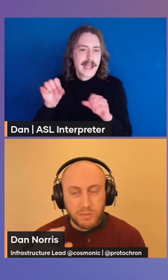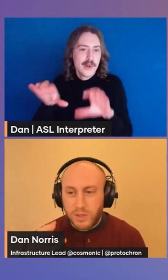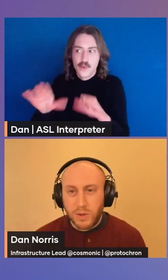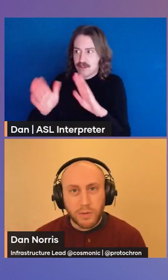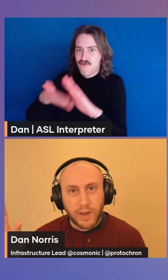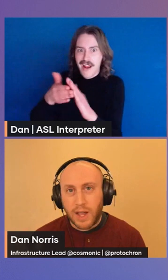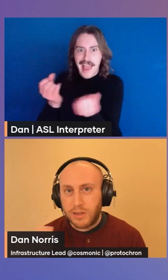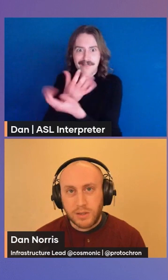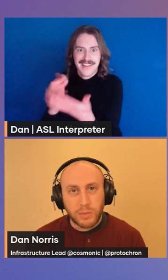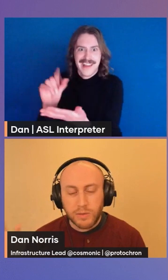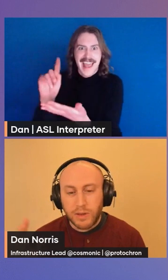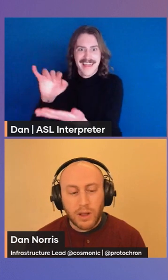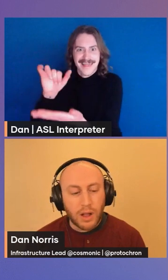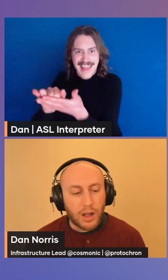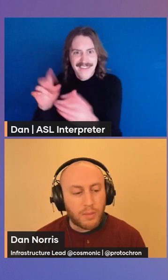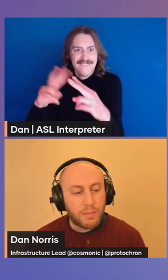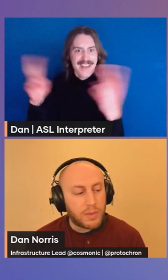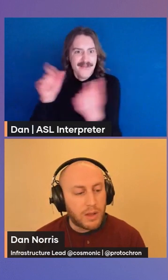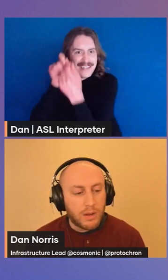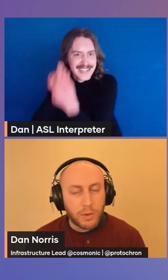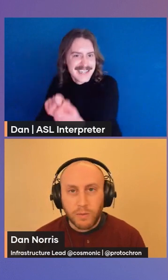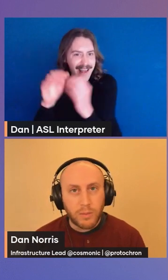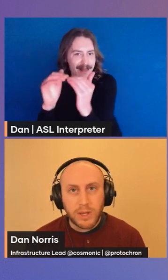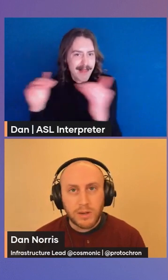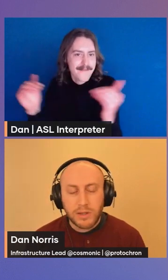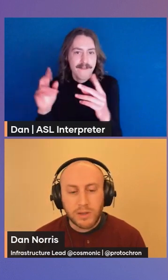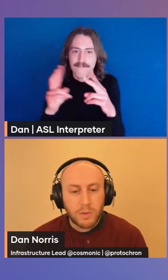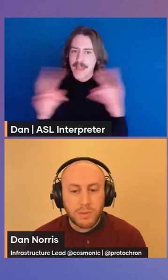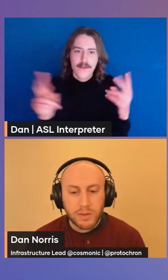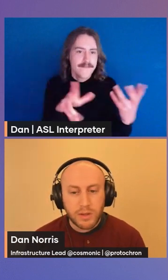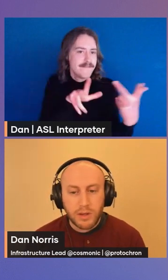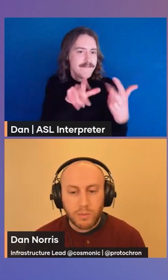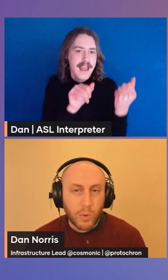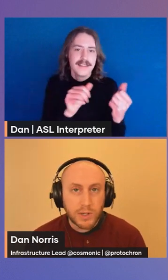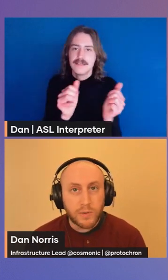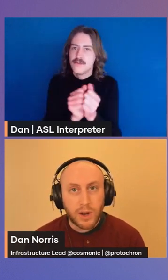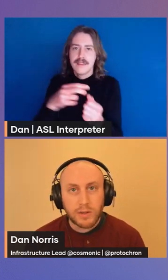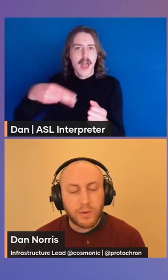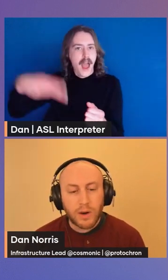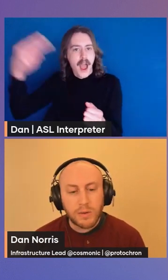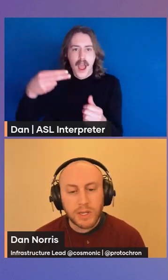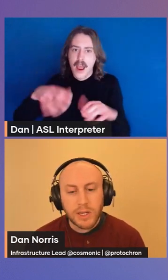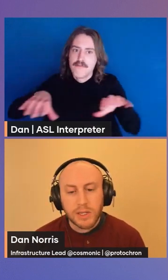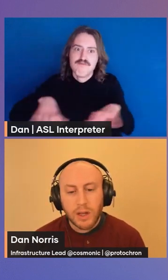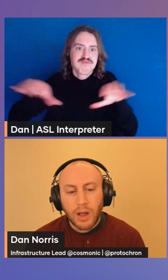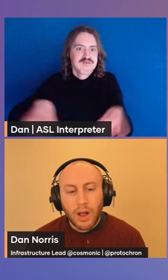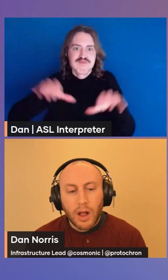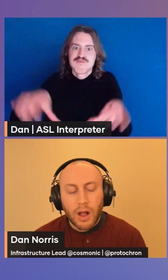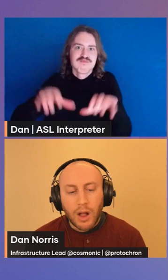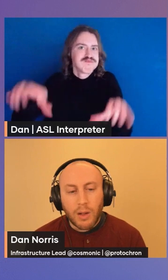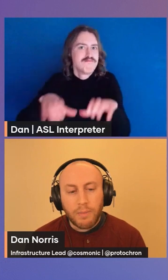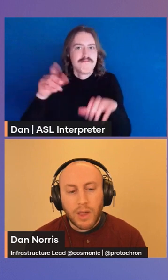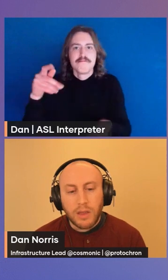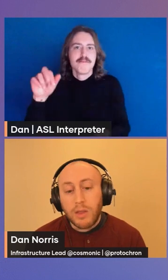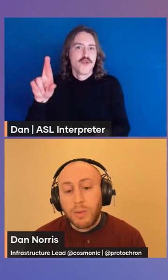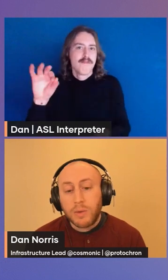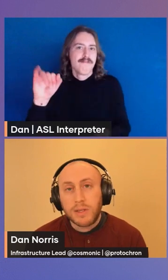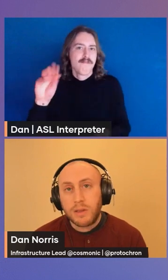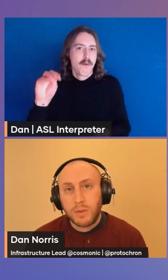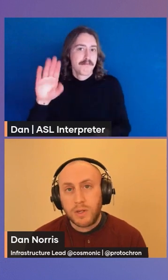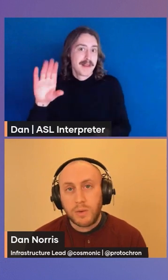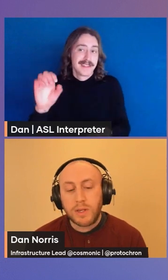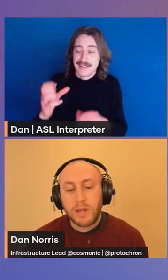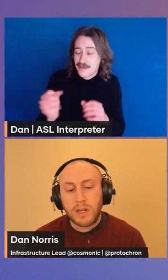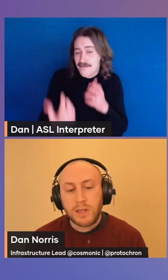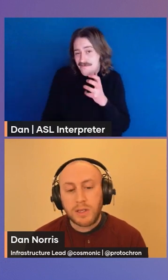it's super fast, super performant. So it works for us and for our use case. And the other big reason